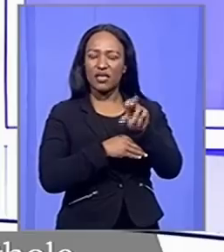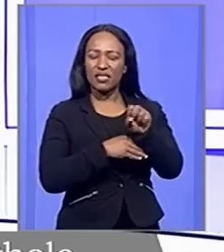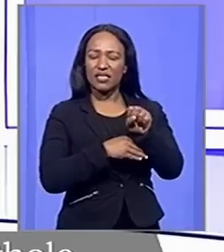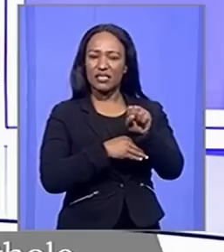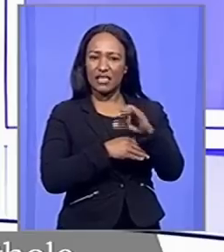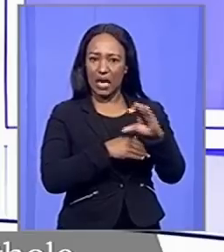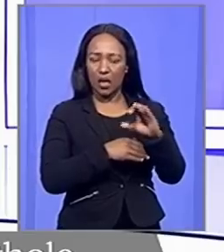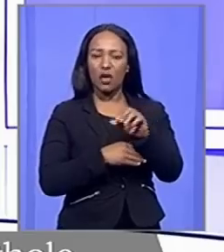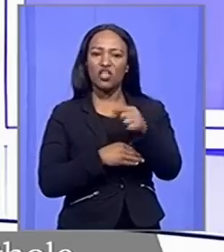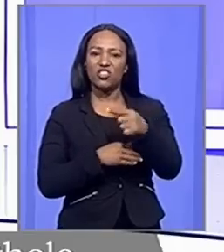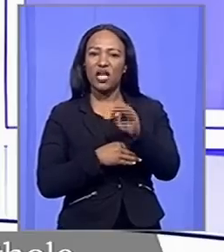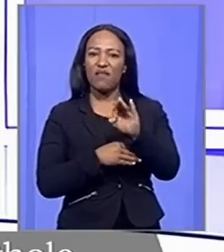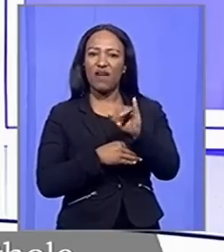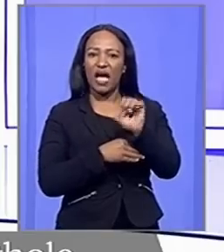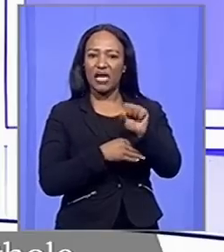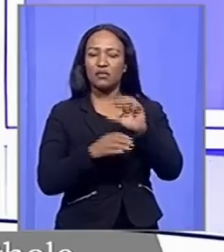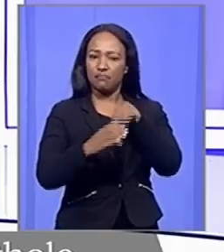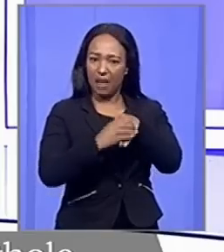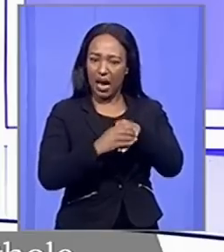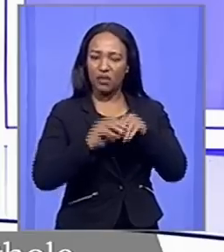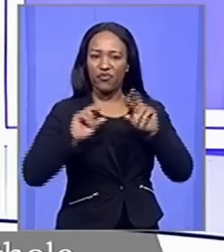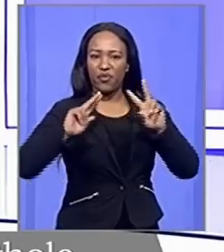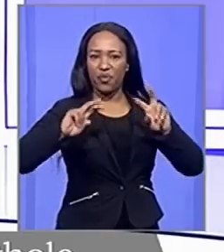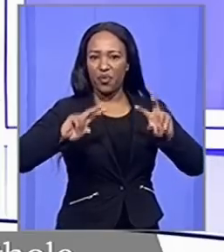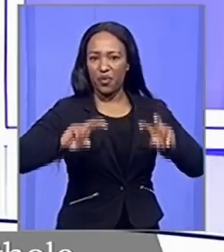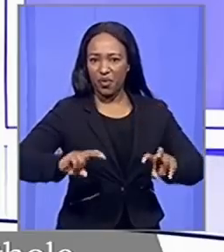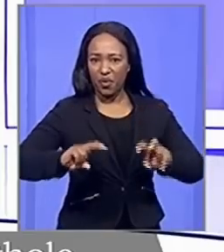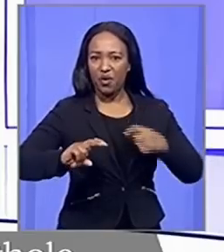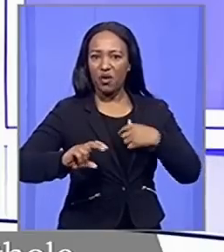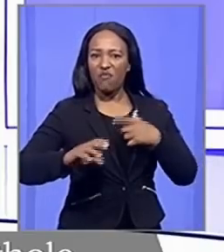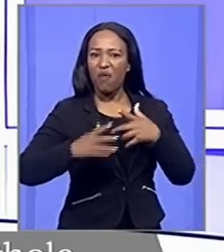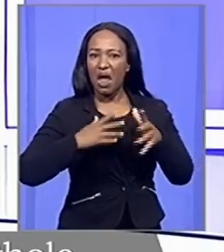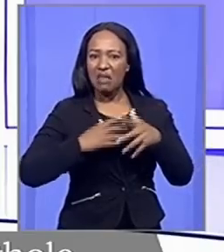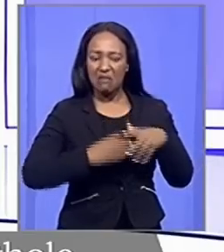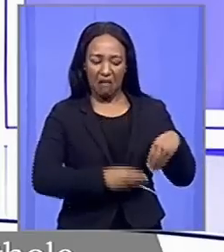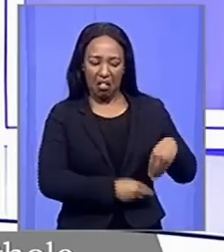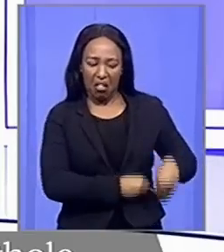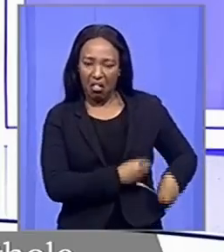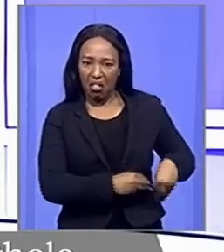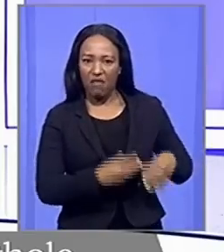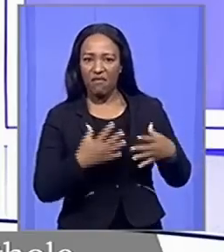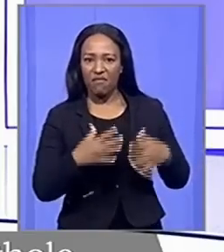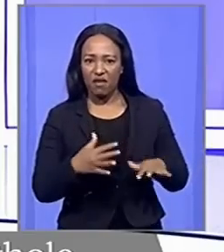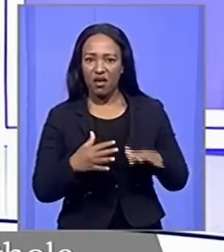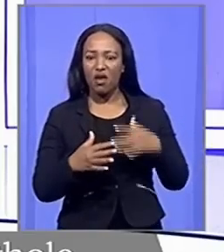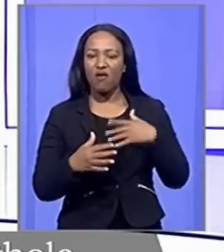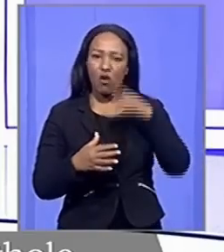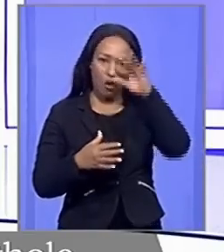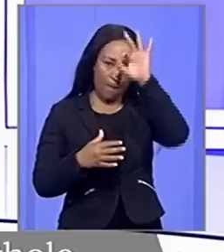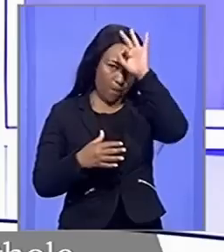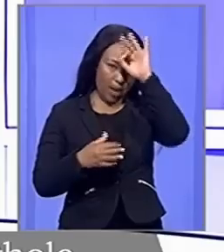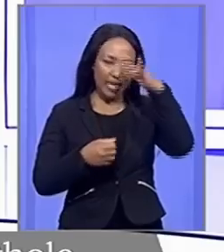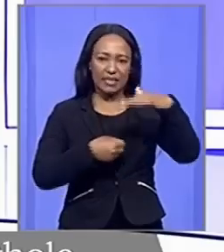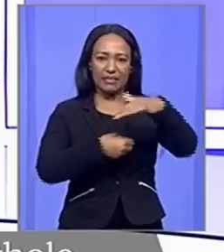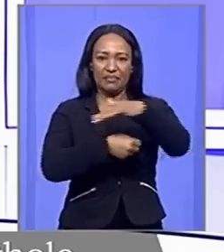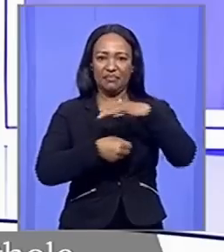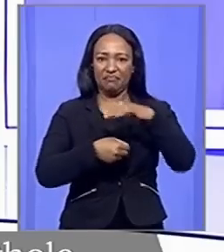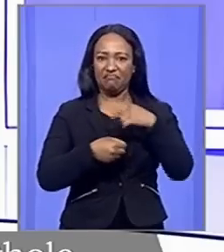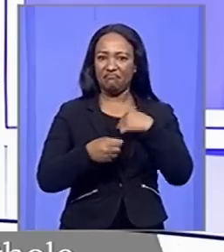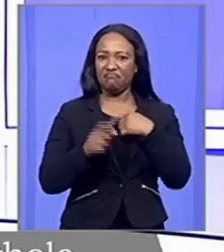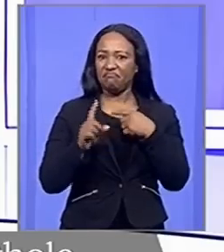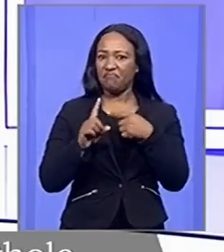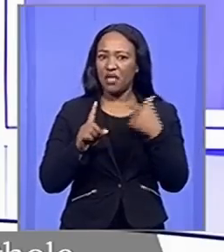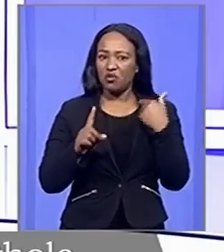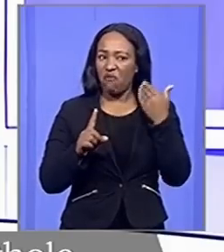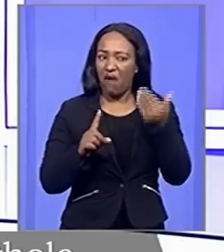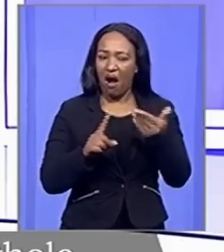GFIS fao e bego a filwe maikarabelo a go nyakišiša bofora, bomenetša le taolompe ka kgorong ya sephodisa. Ga go yeo a golegilego go